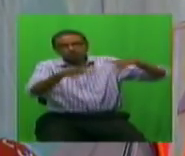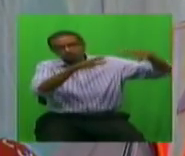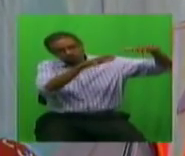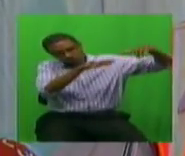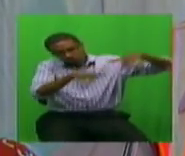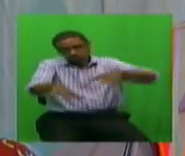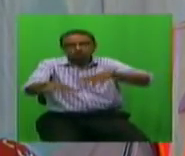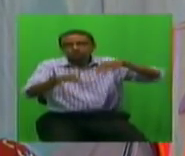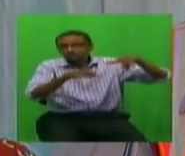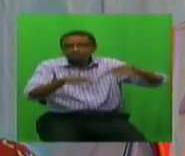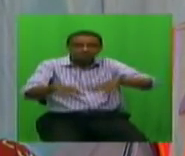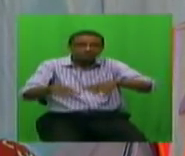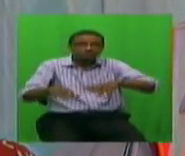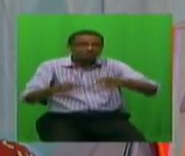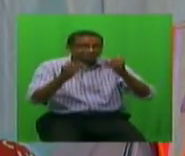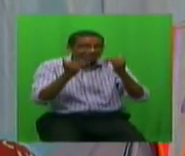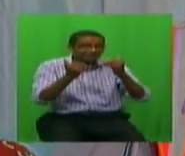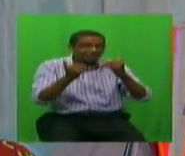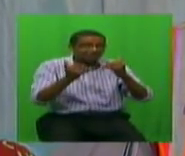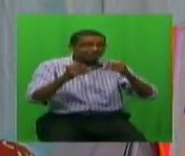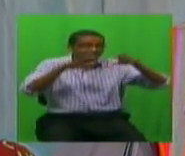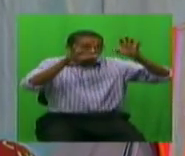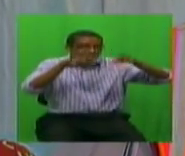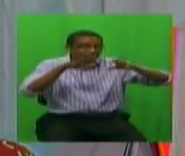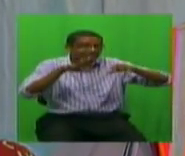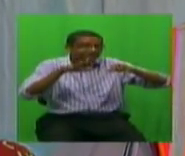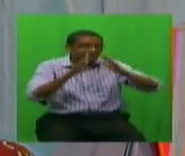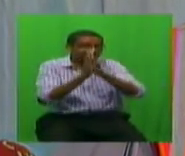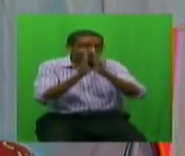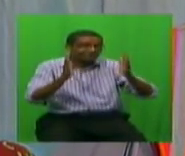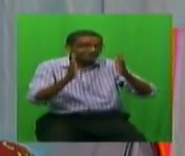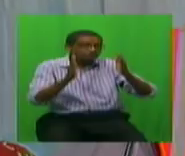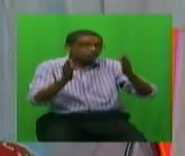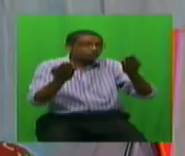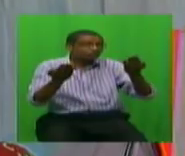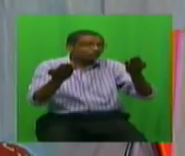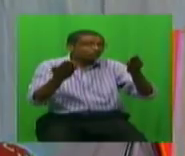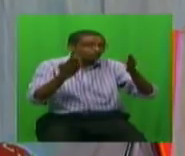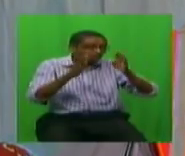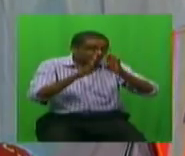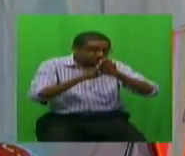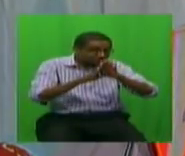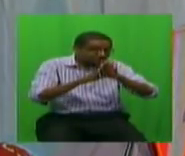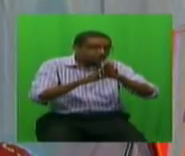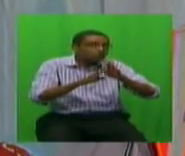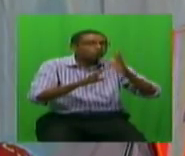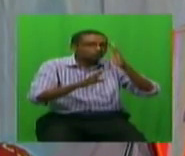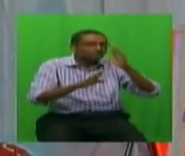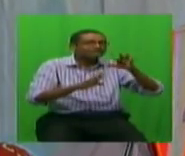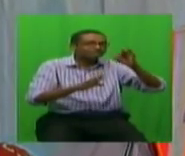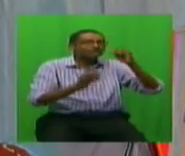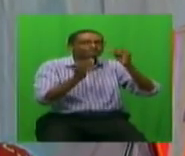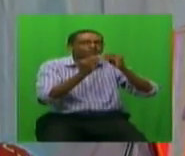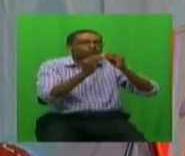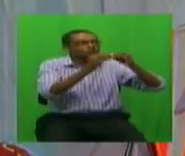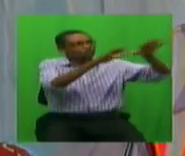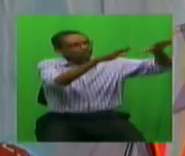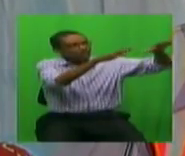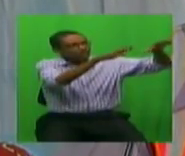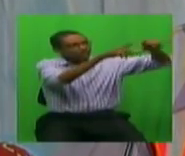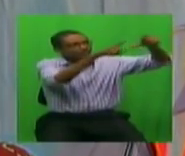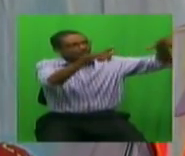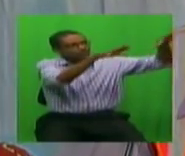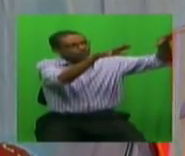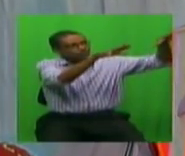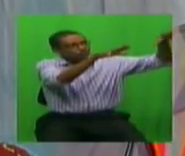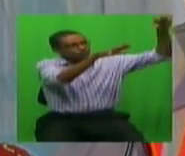the end of the rainy season now is when you actually find a lot more landslips. Yesterday we had some challenges